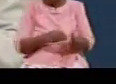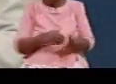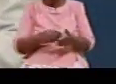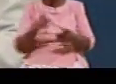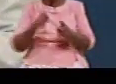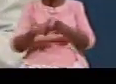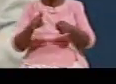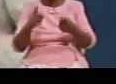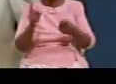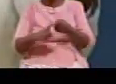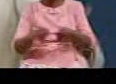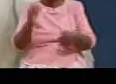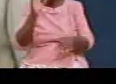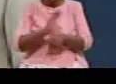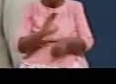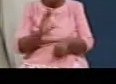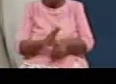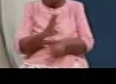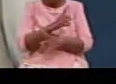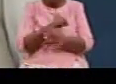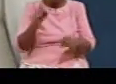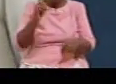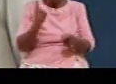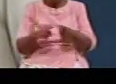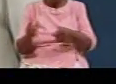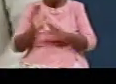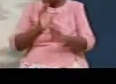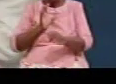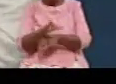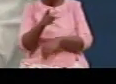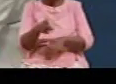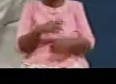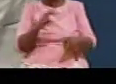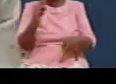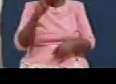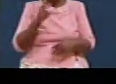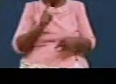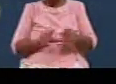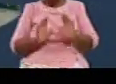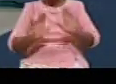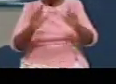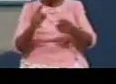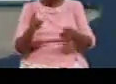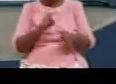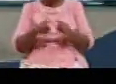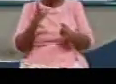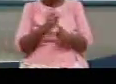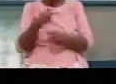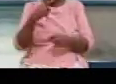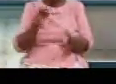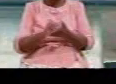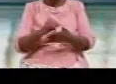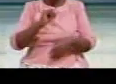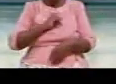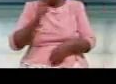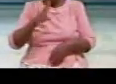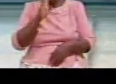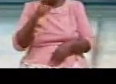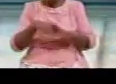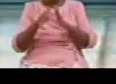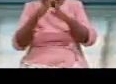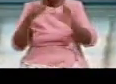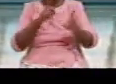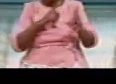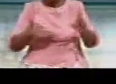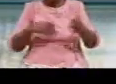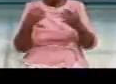to church. Nobody dragged you, nobody pulled you. You just said, I must be in the house of the Lord today. You